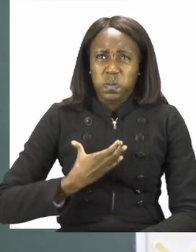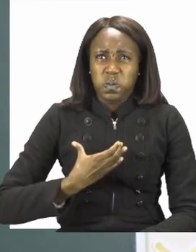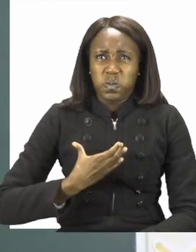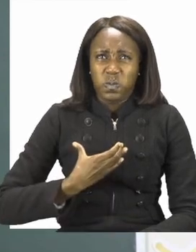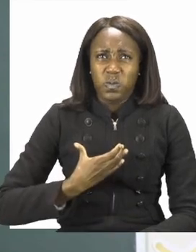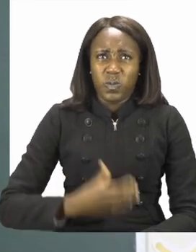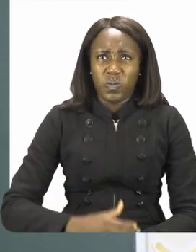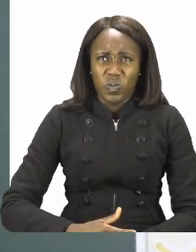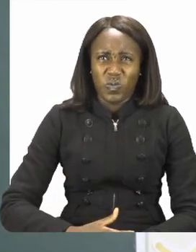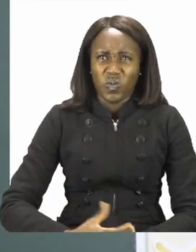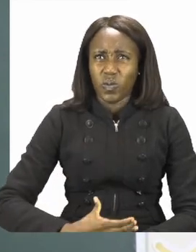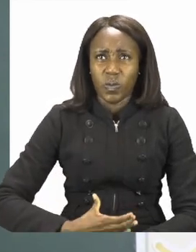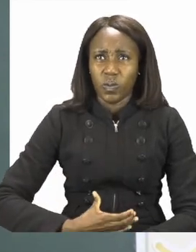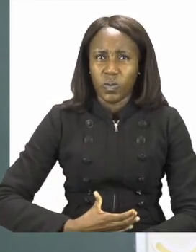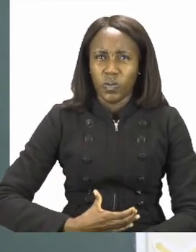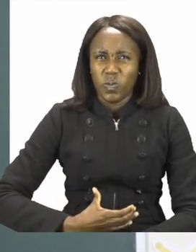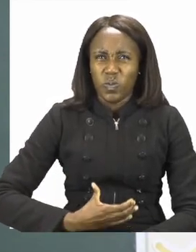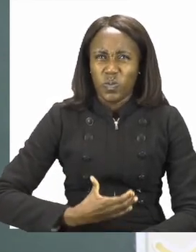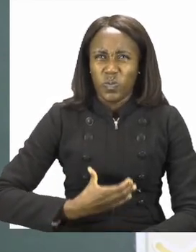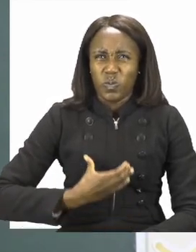Let's try and do that.